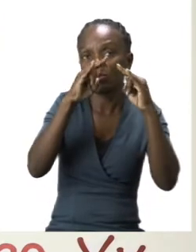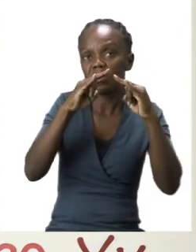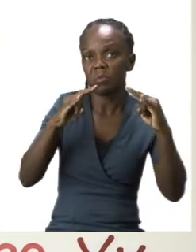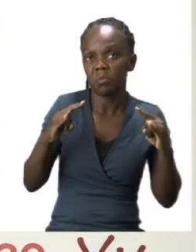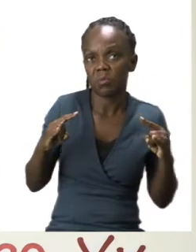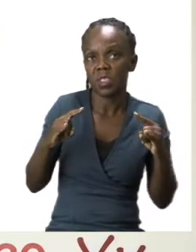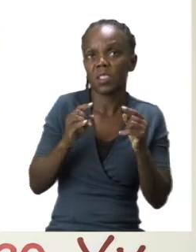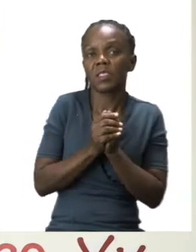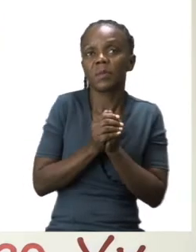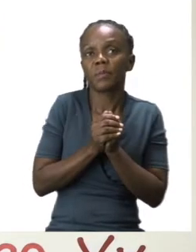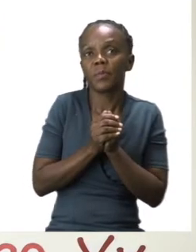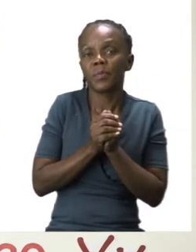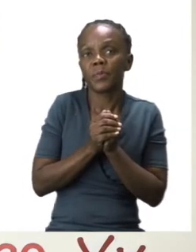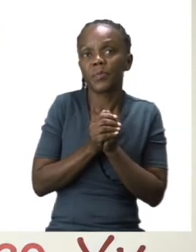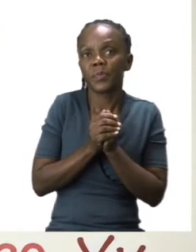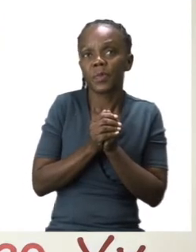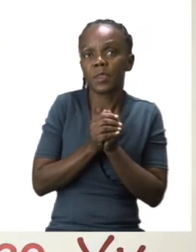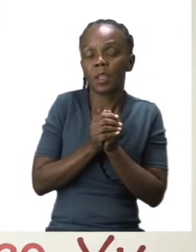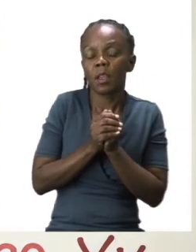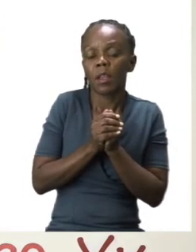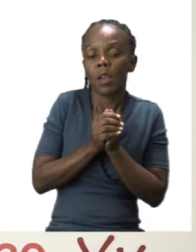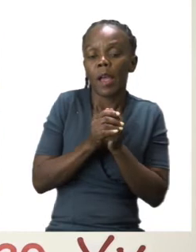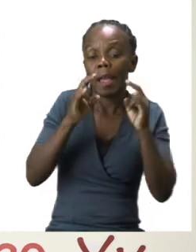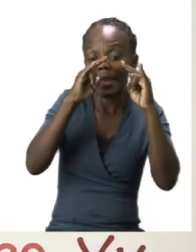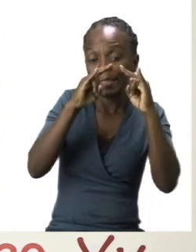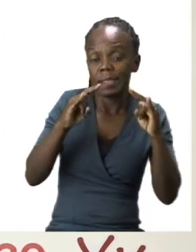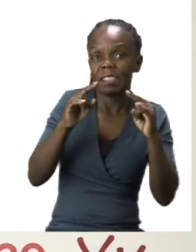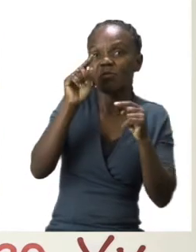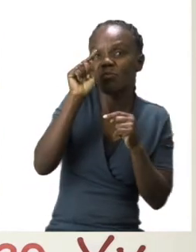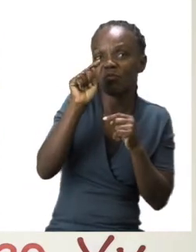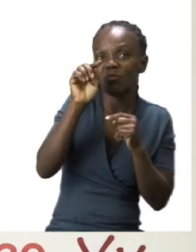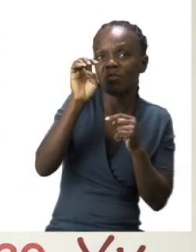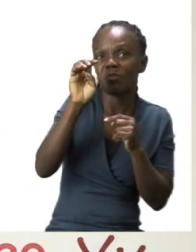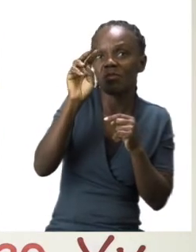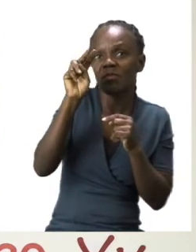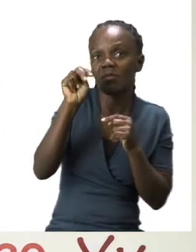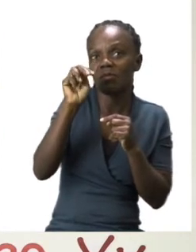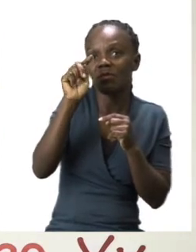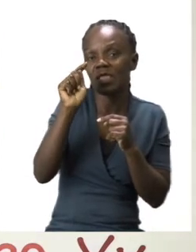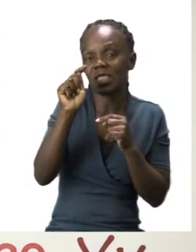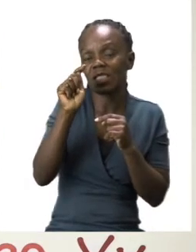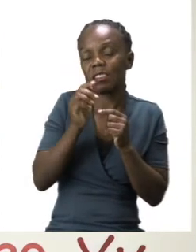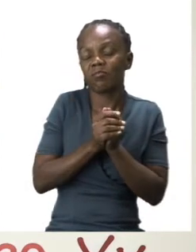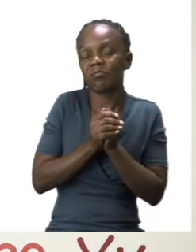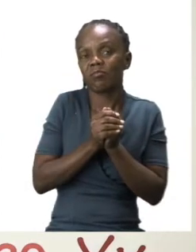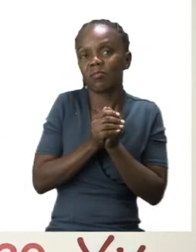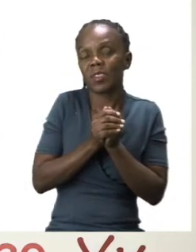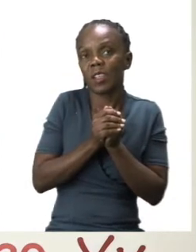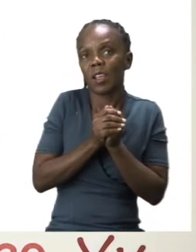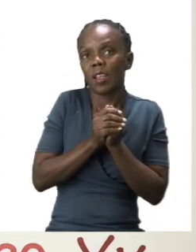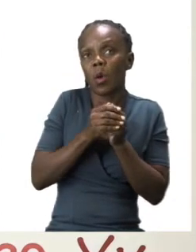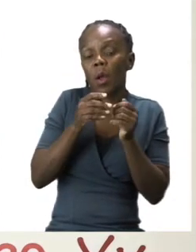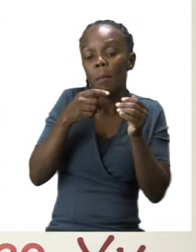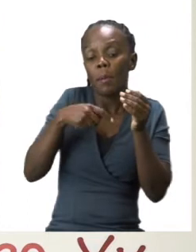where people can live because they are outside or they have gone for camping. When it is